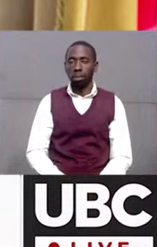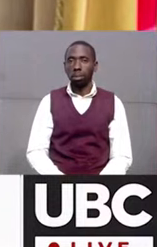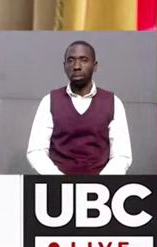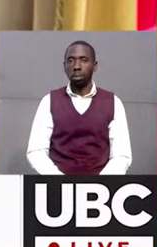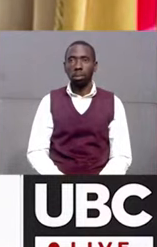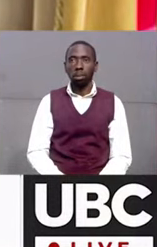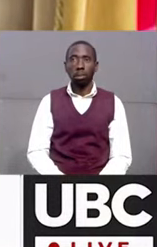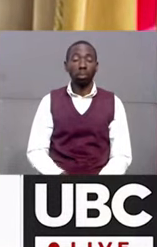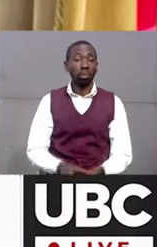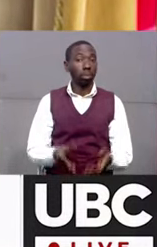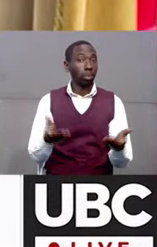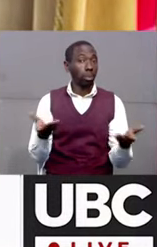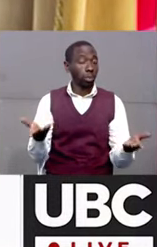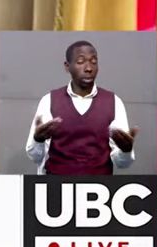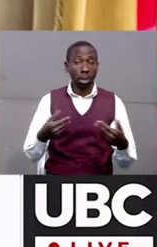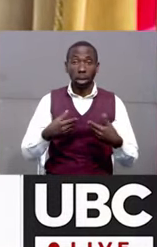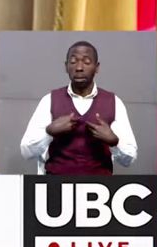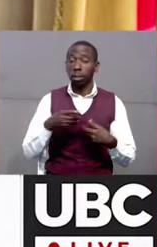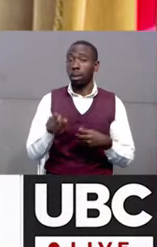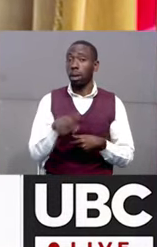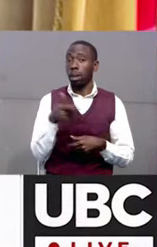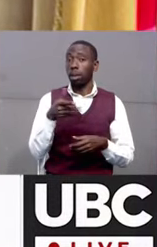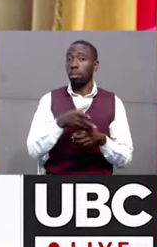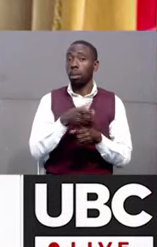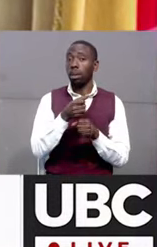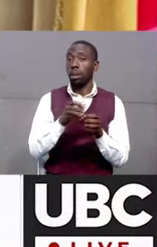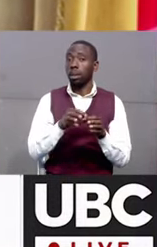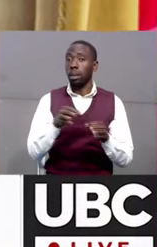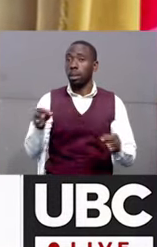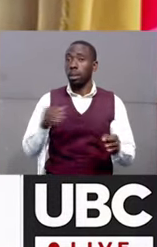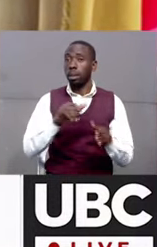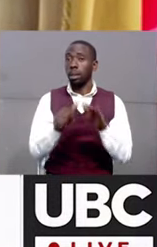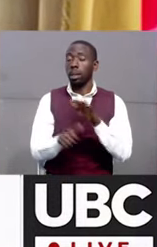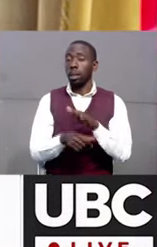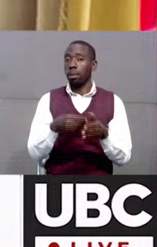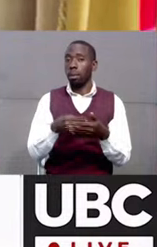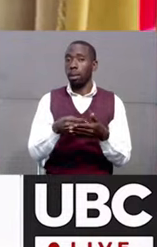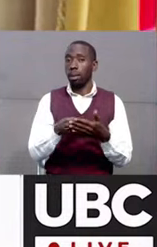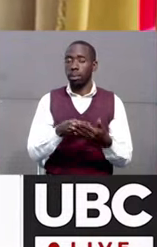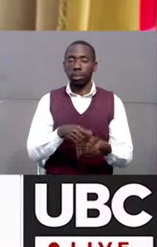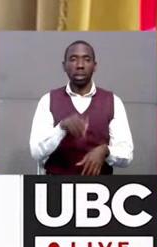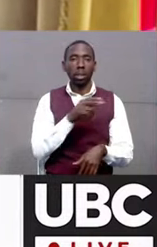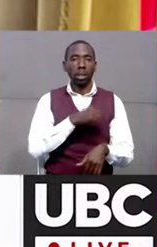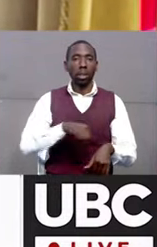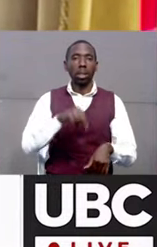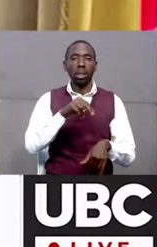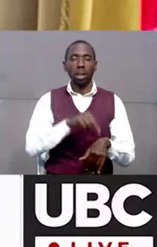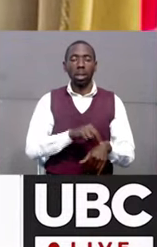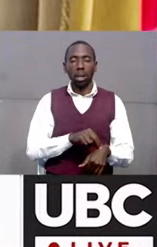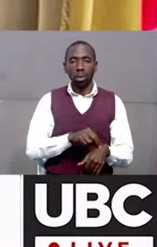But there are other votes under finance. The National Population Council.